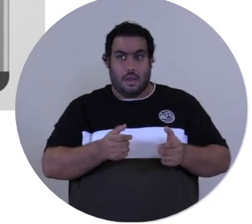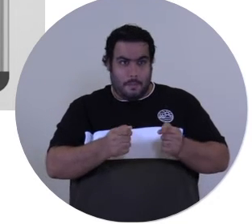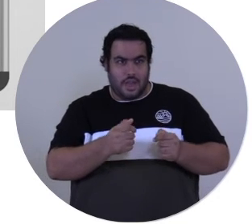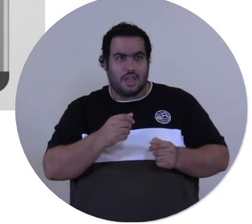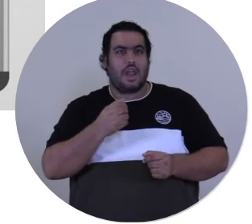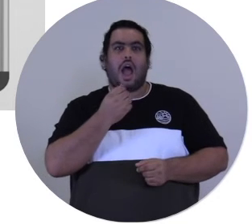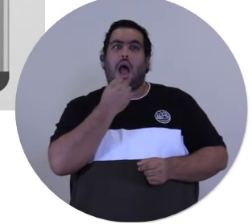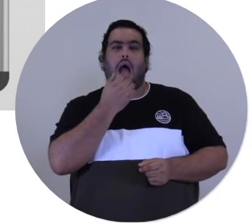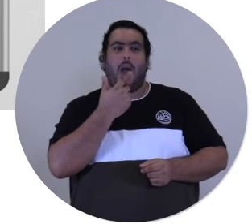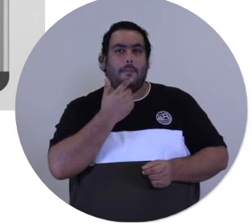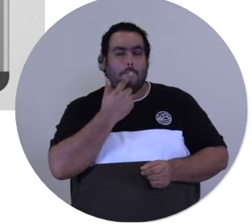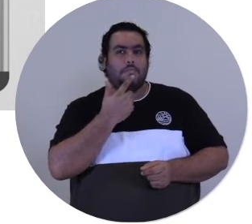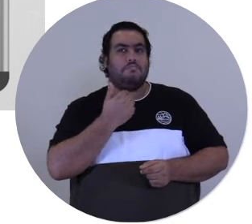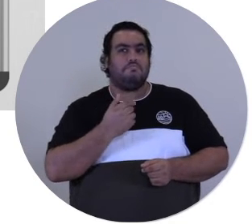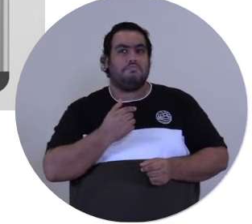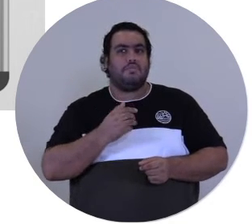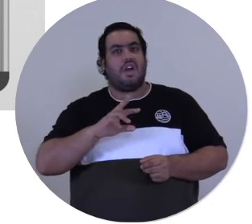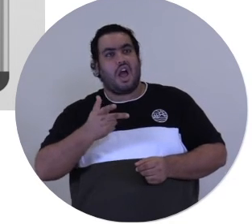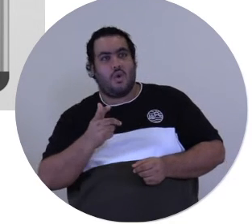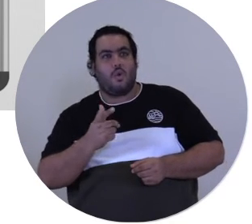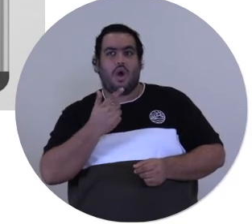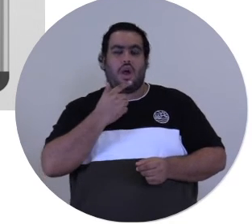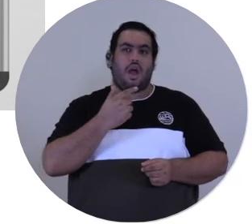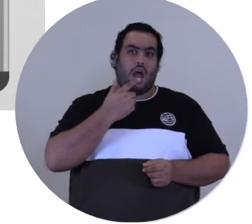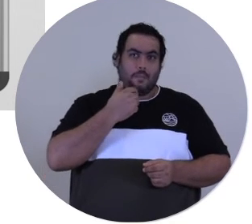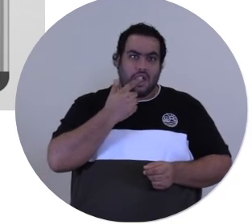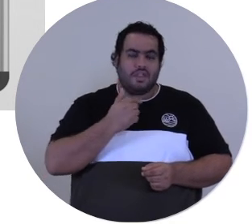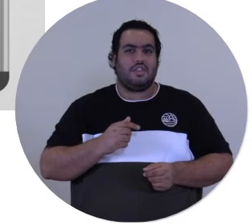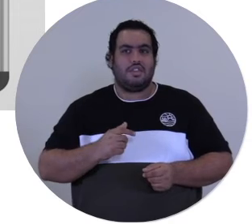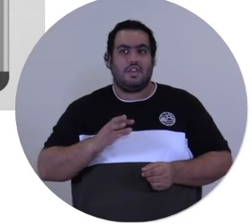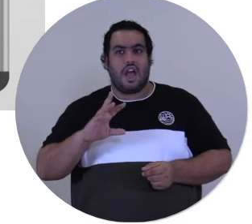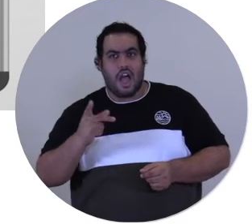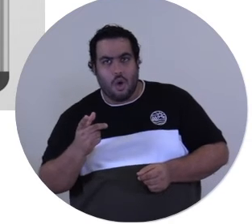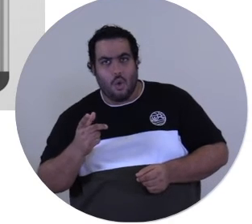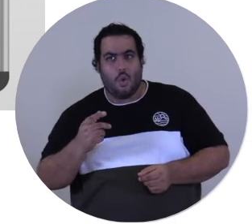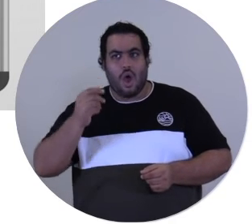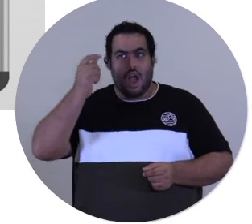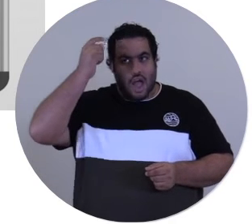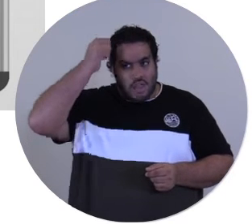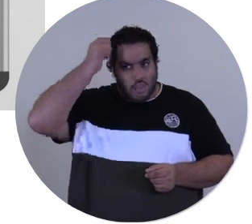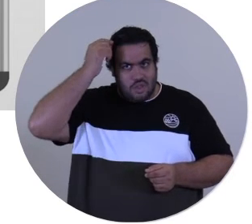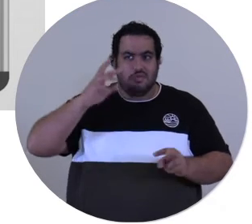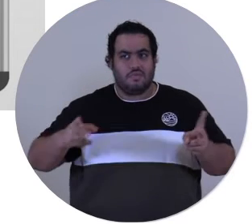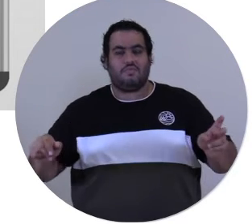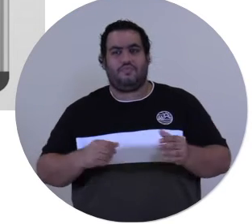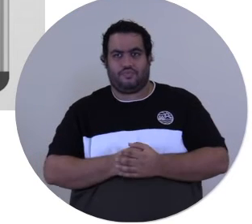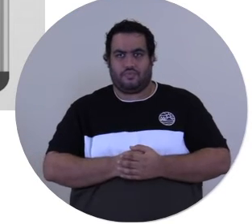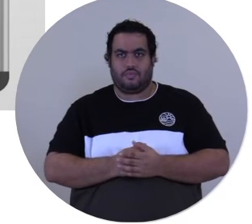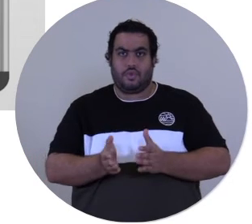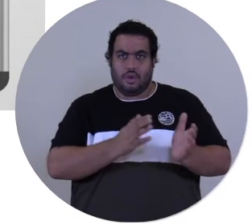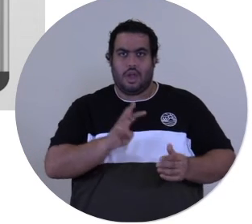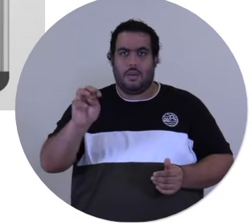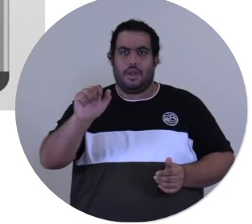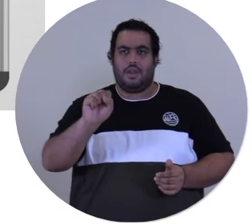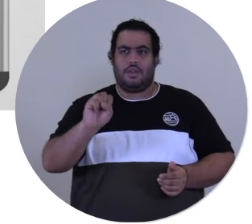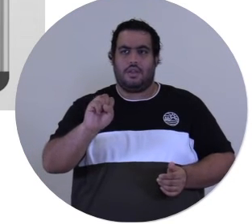is custom-made. It's specially made for a particular buyer. And mass-produced